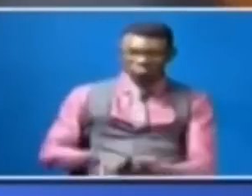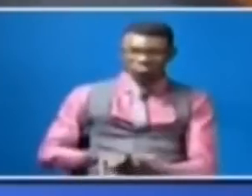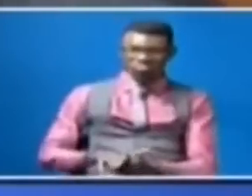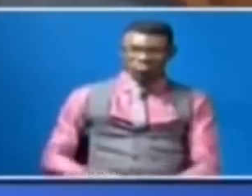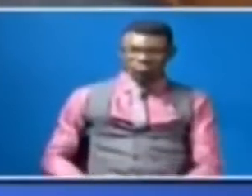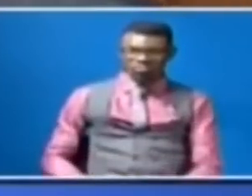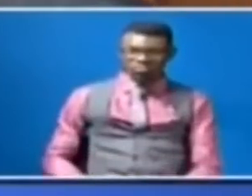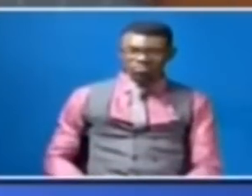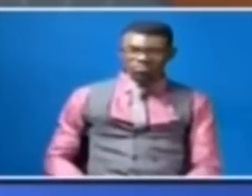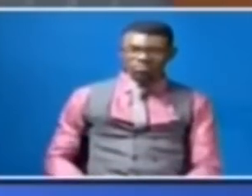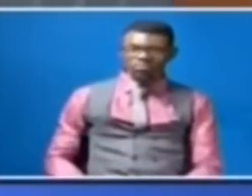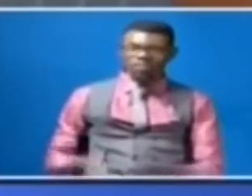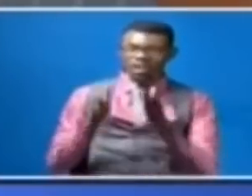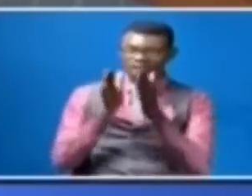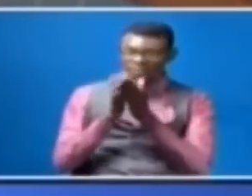with his family,